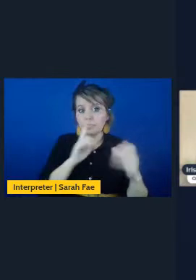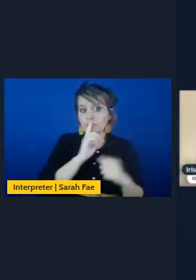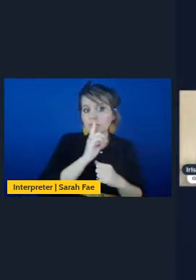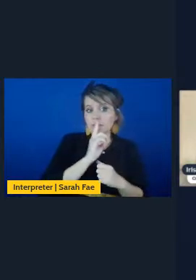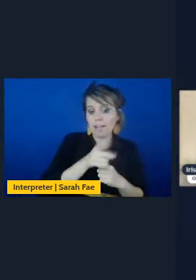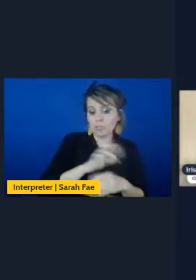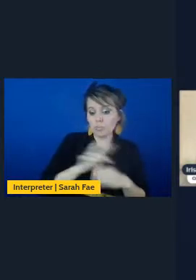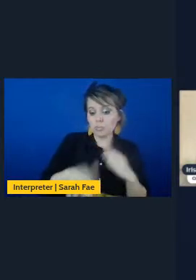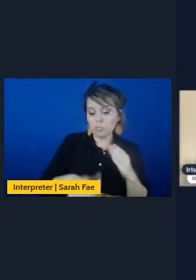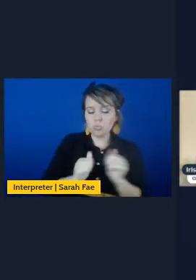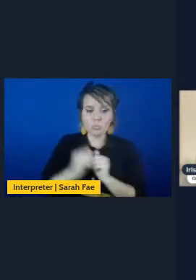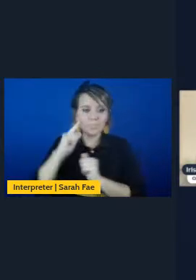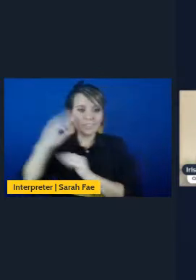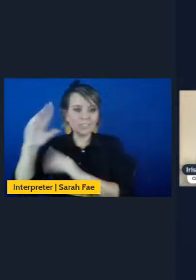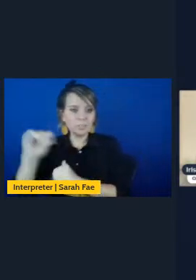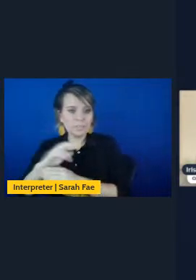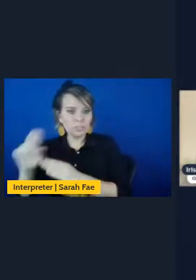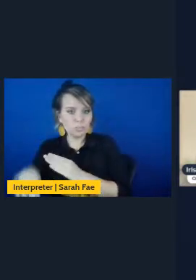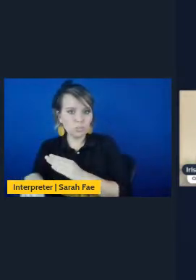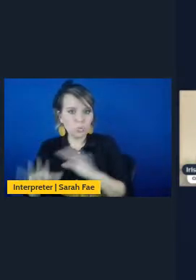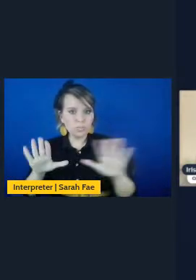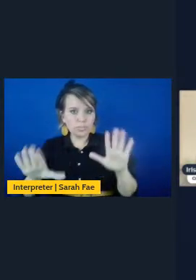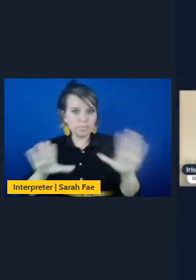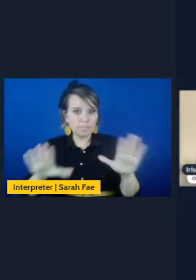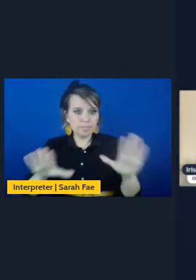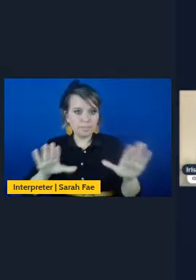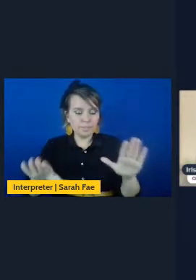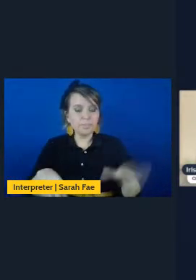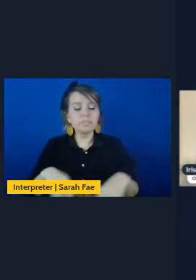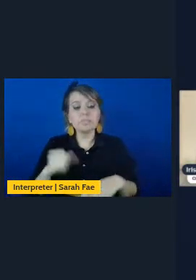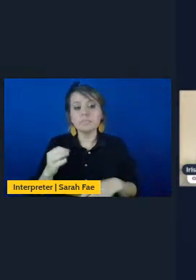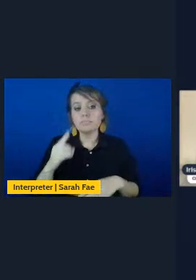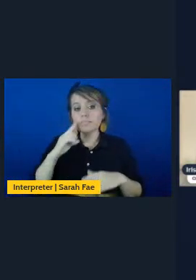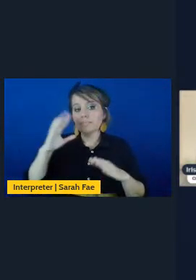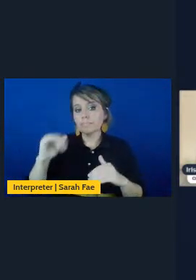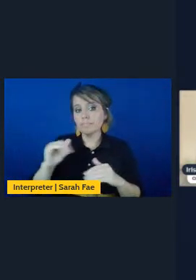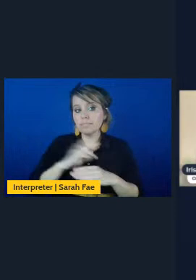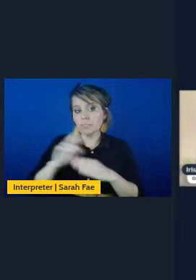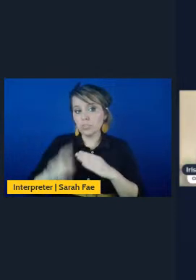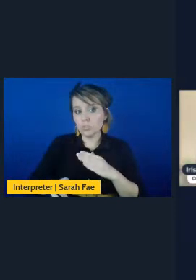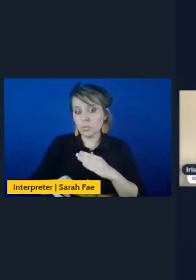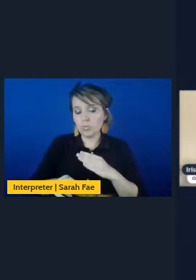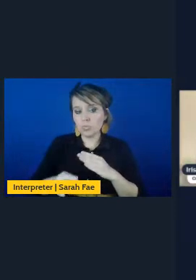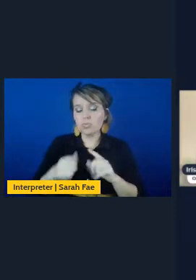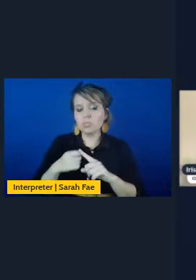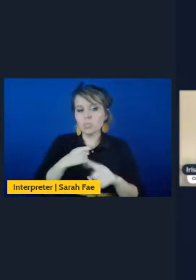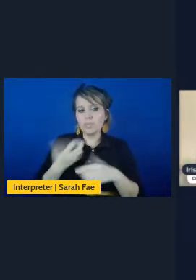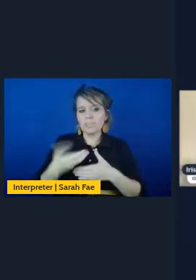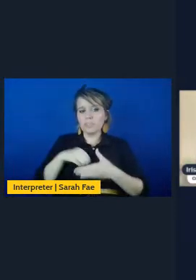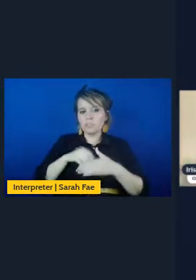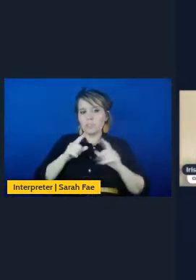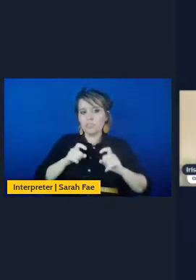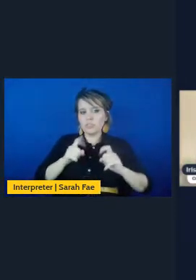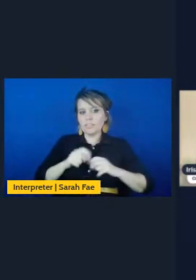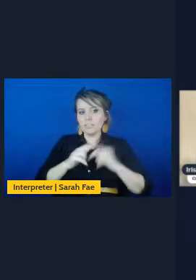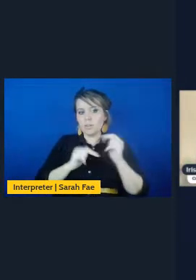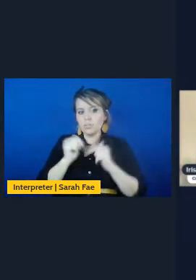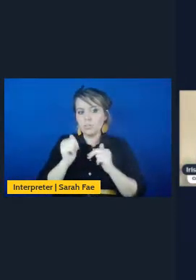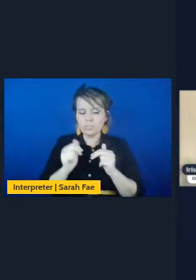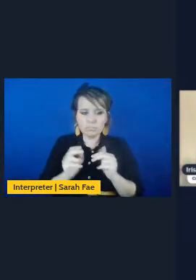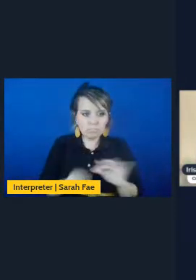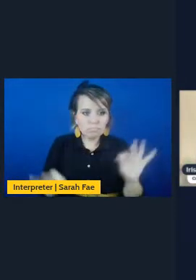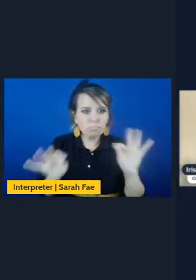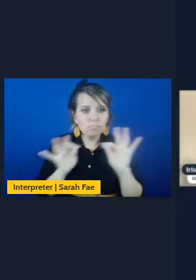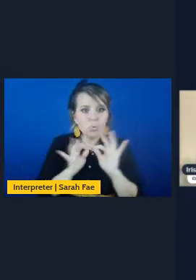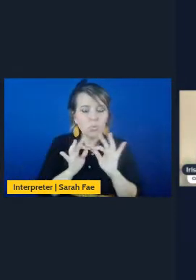result with the expected result. So the expected result class from the integration test construct is very important